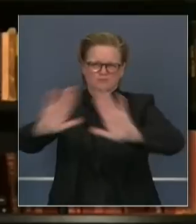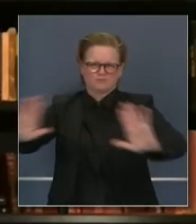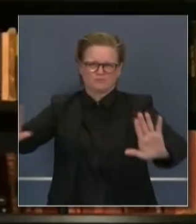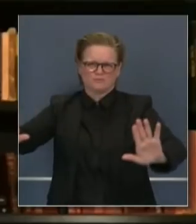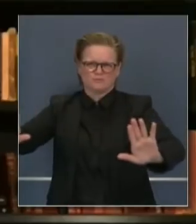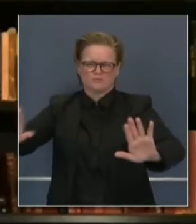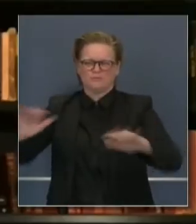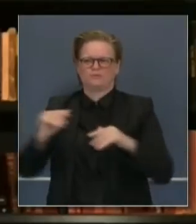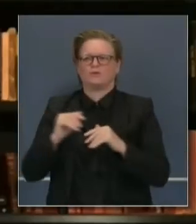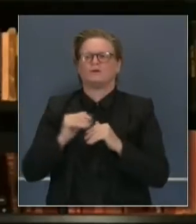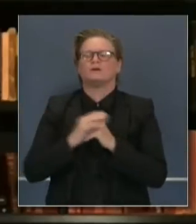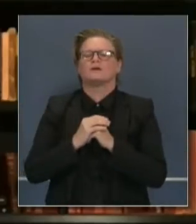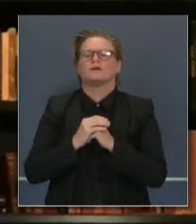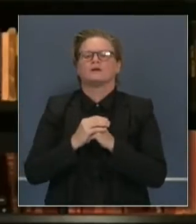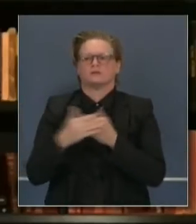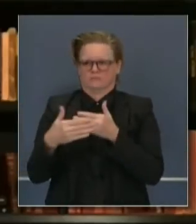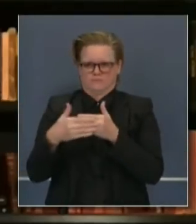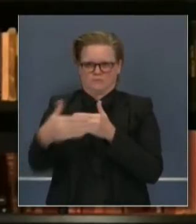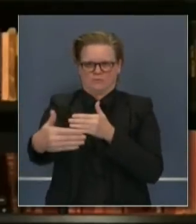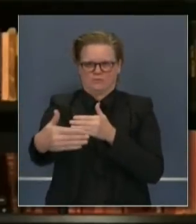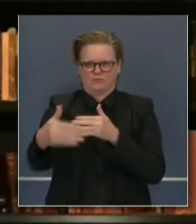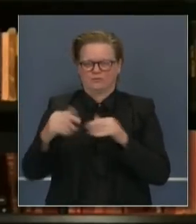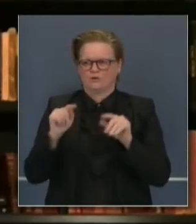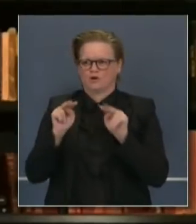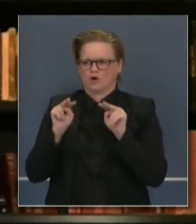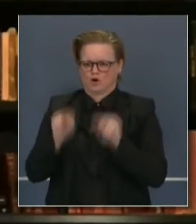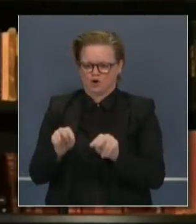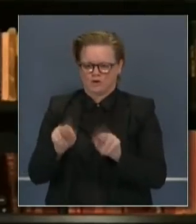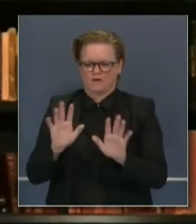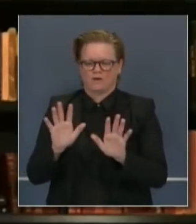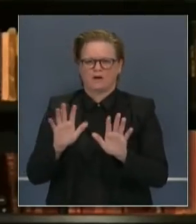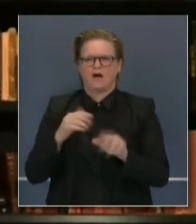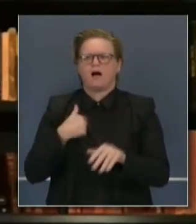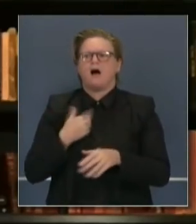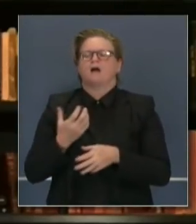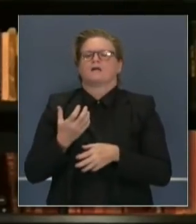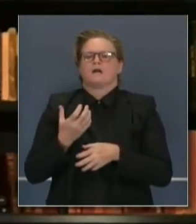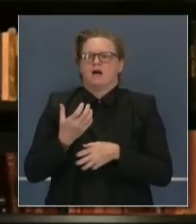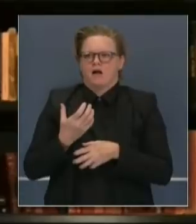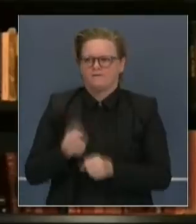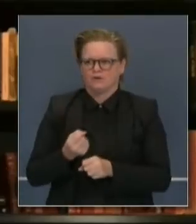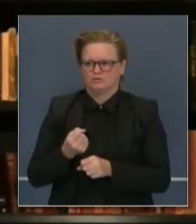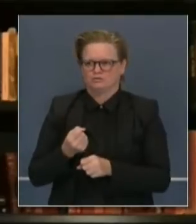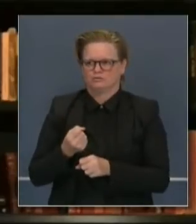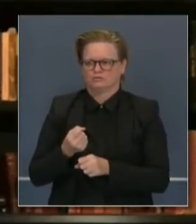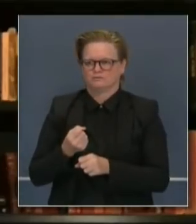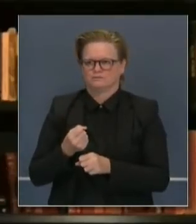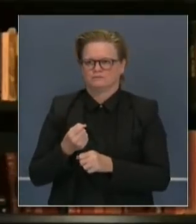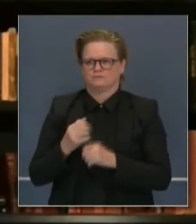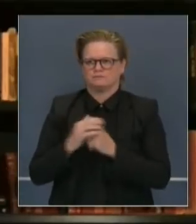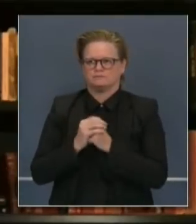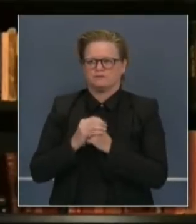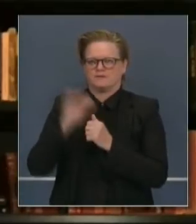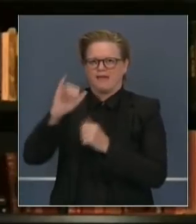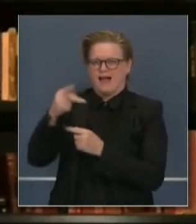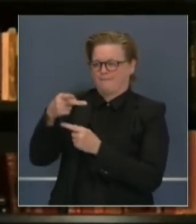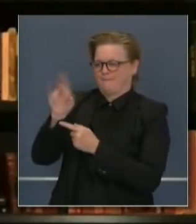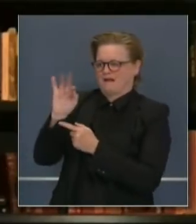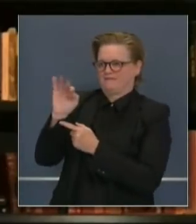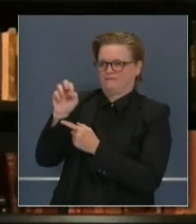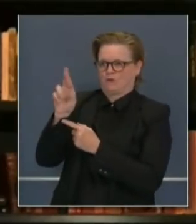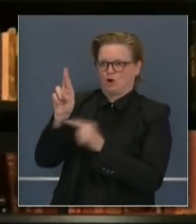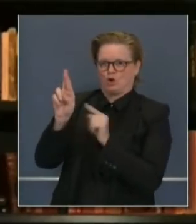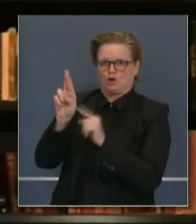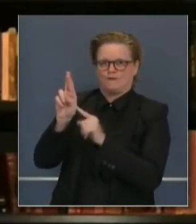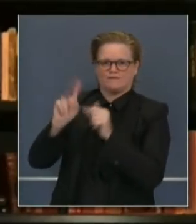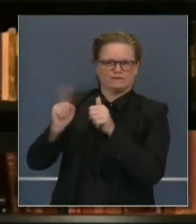said, we do have confidence in not just Pfizer and the veracity of this first available